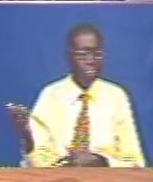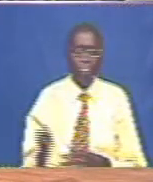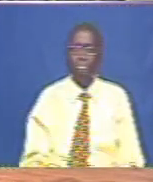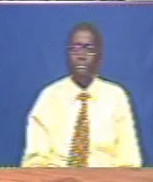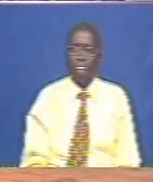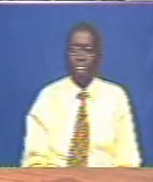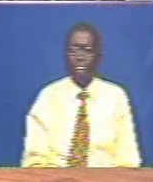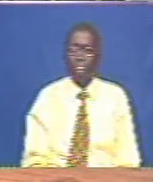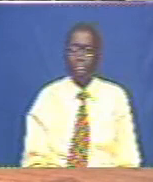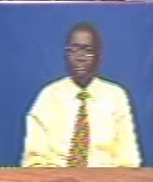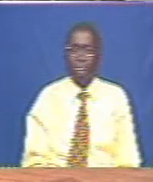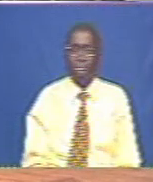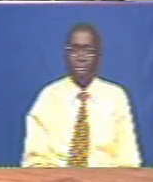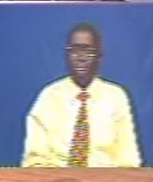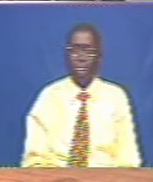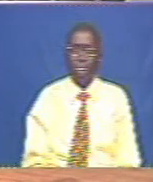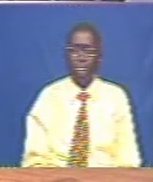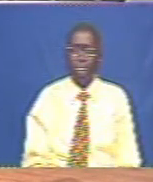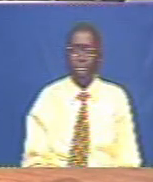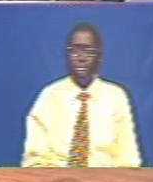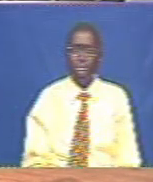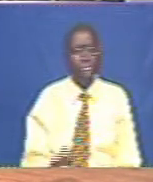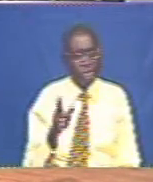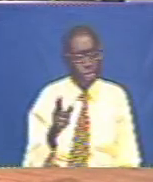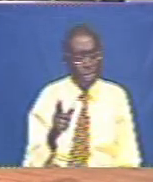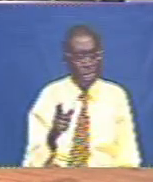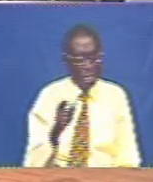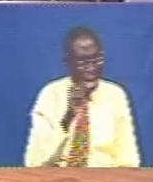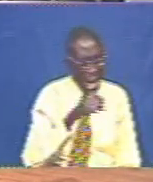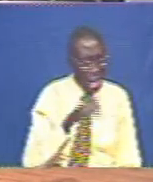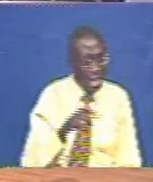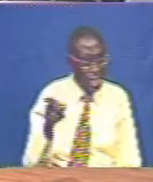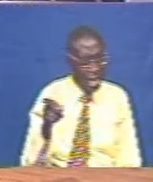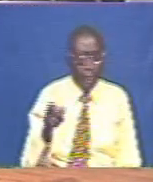Bona Exec, yes. Do you agree with him?